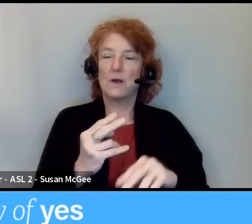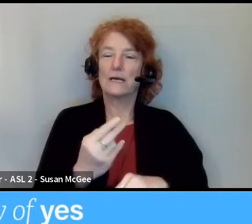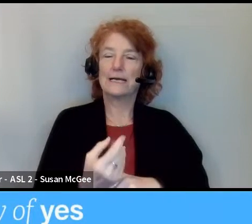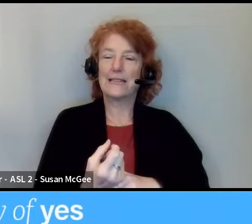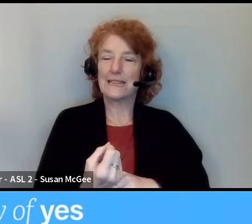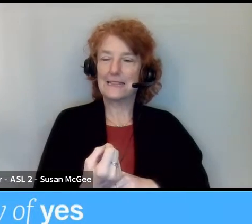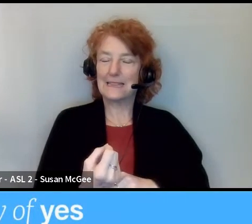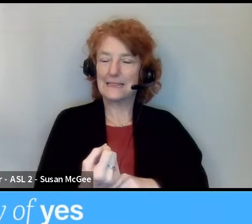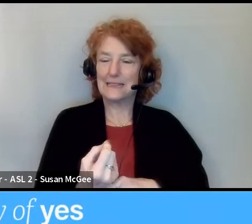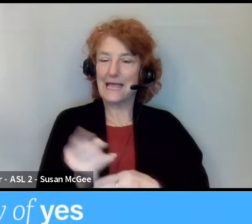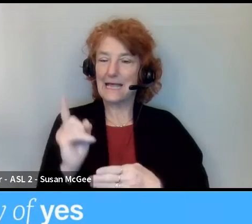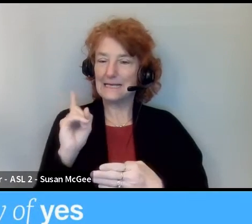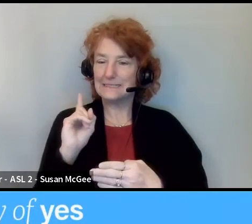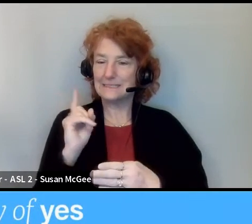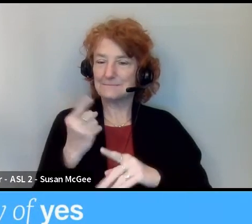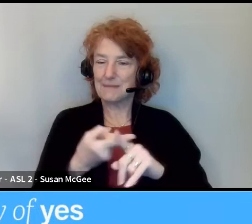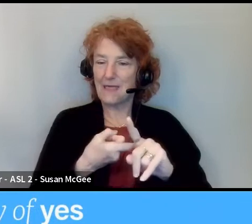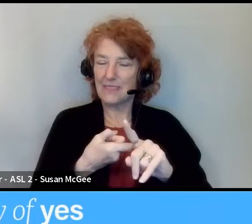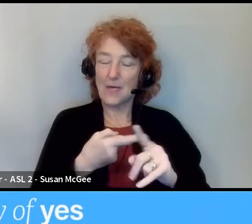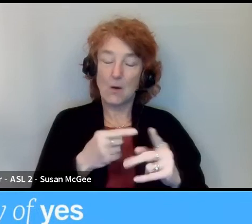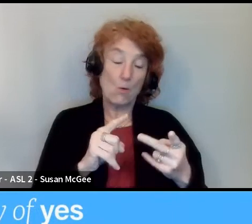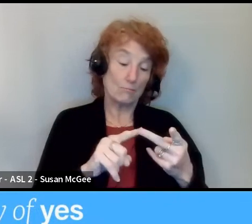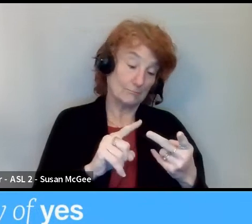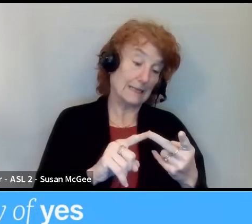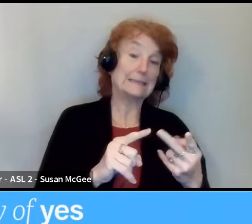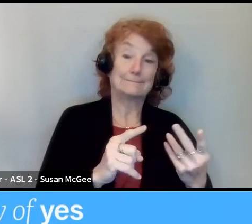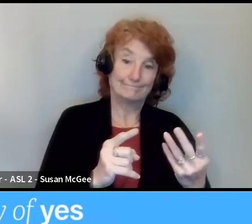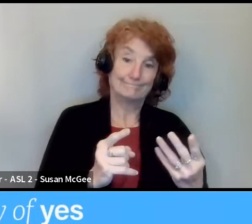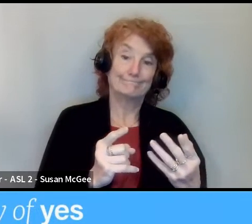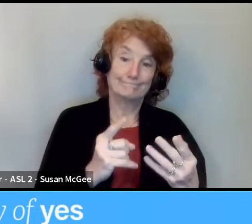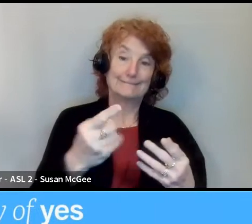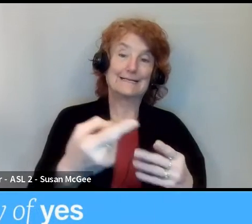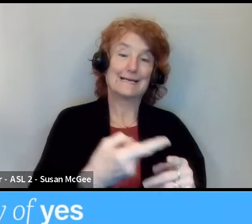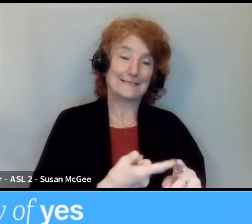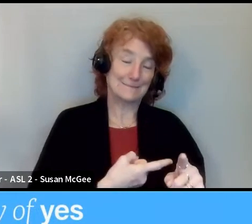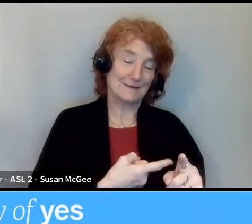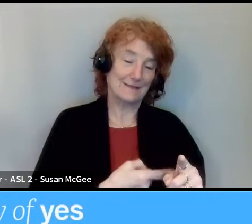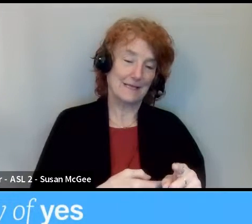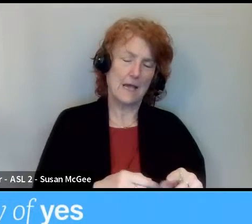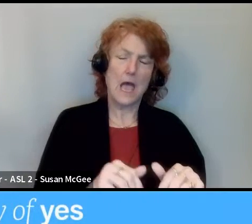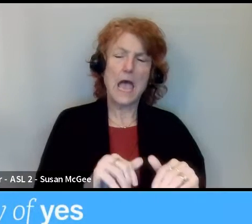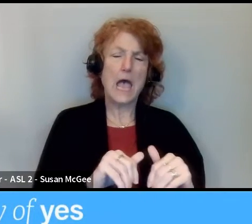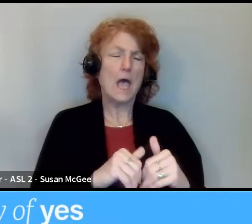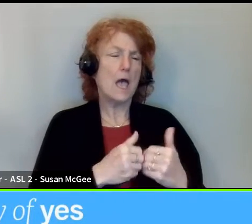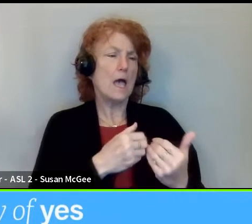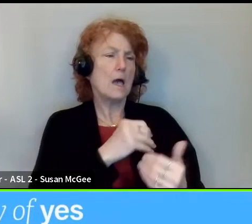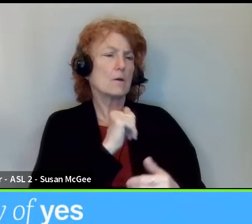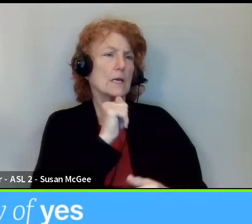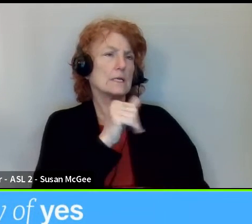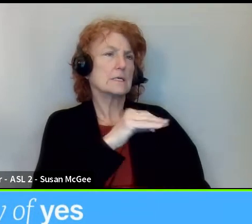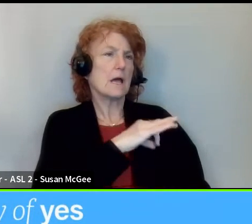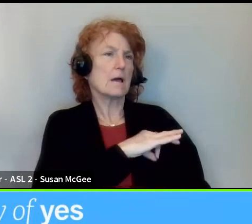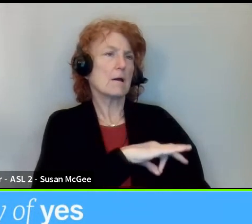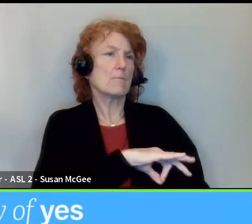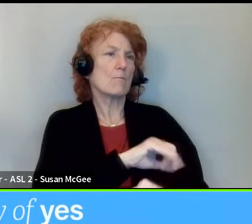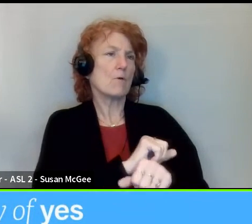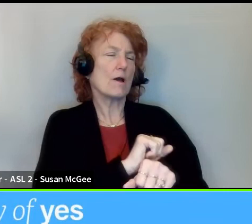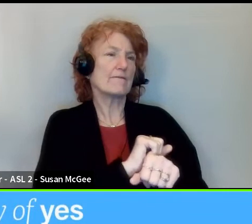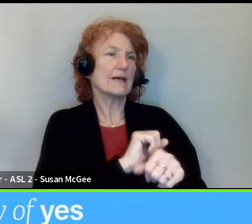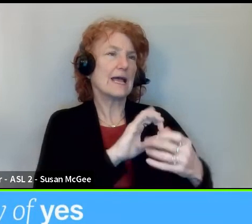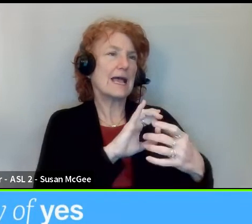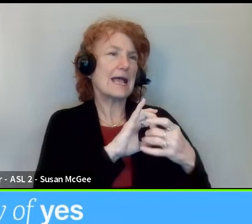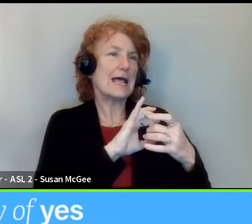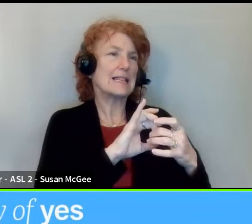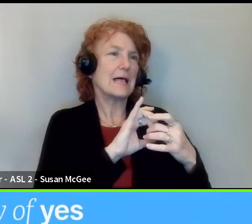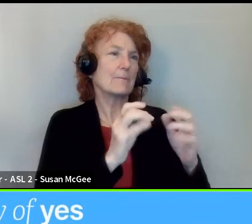Great. And how can nonprofits collaborate and partner in this? Yeah, so I mentioned this